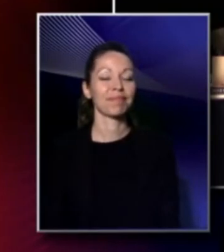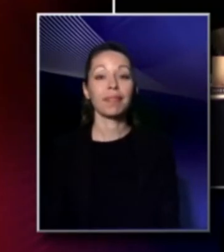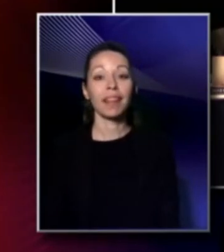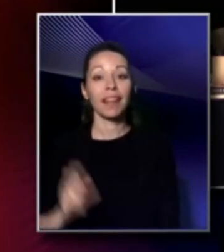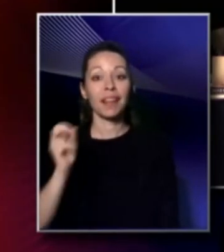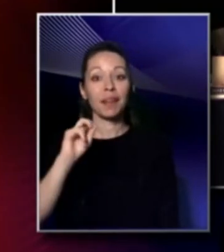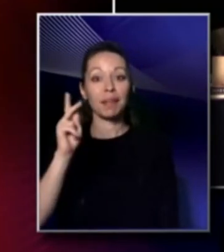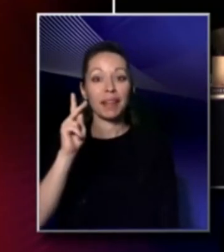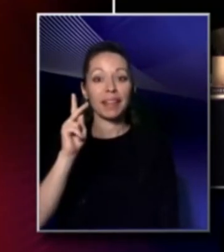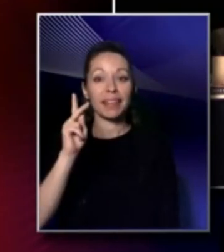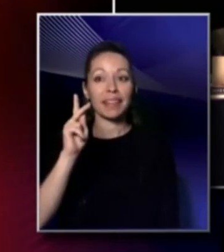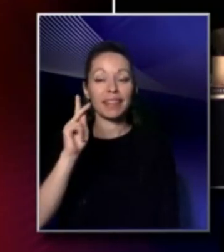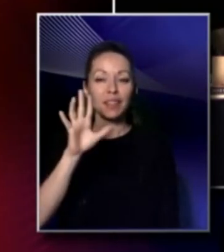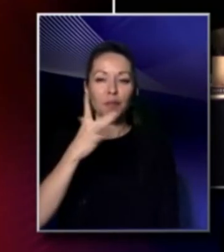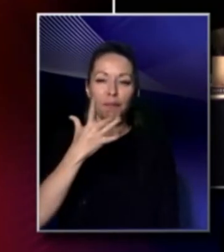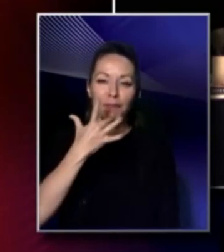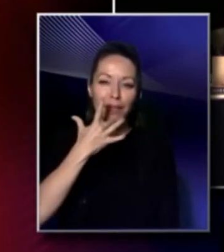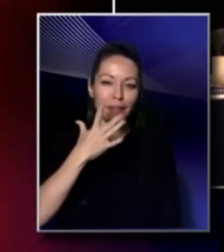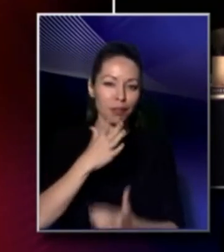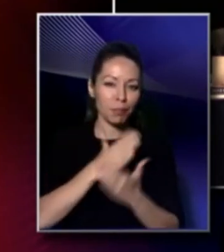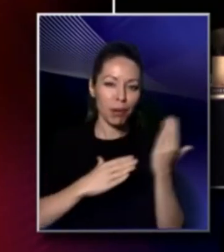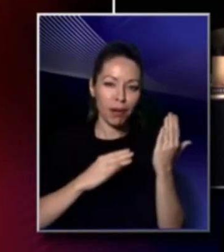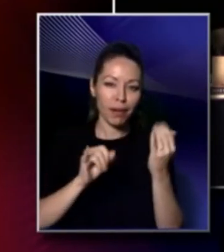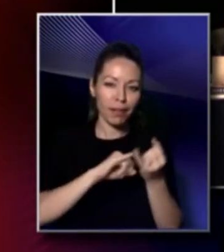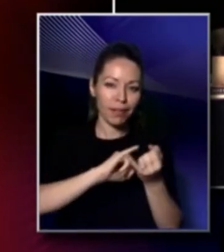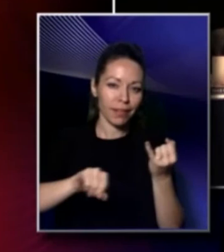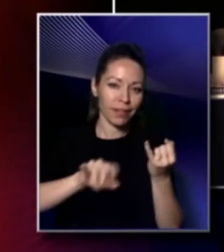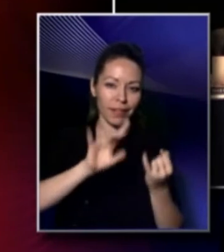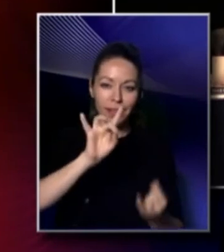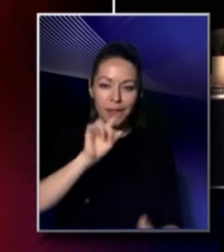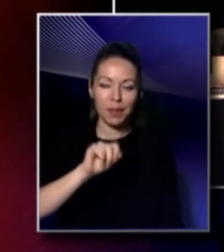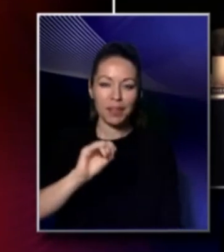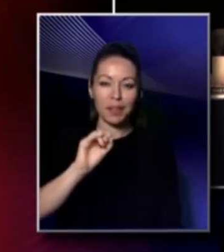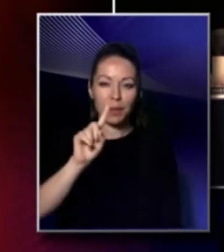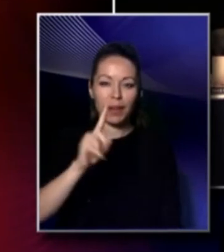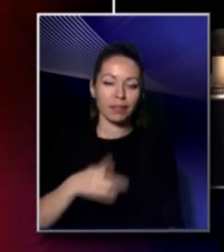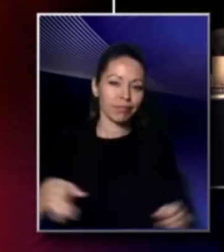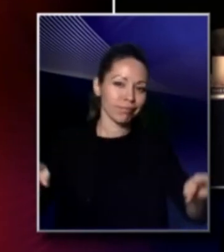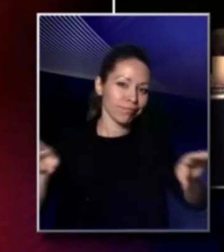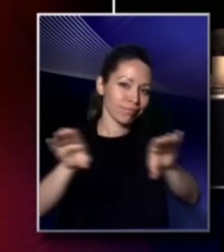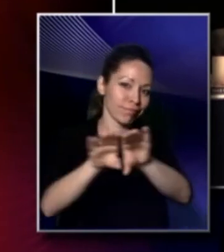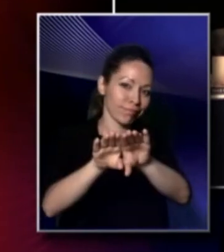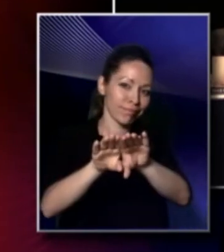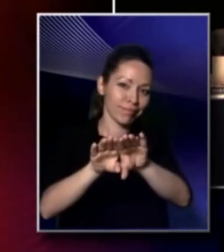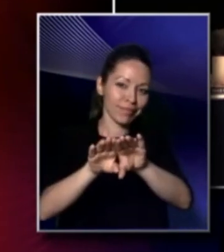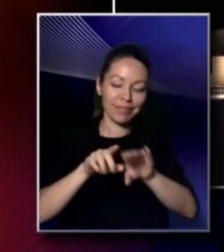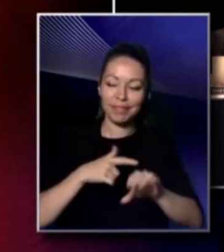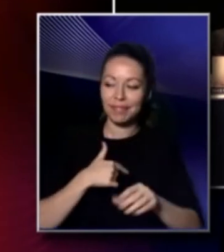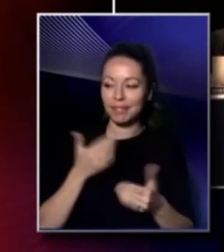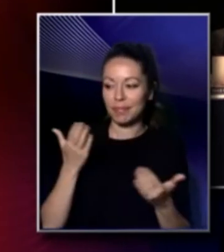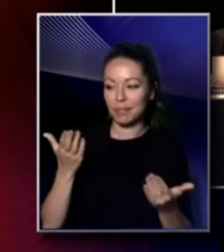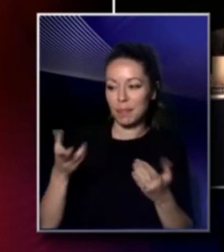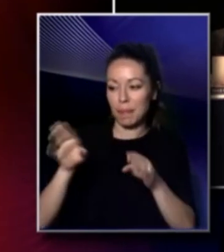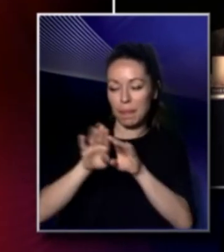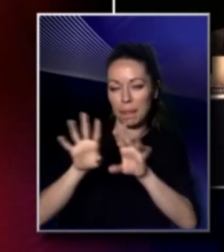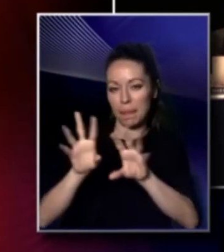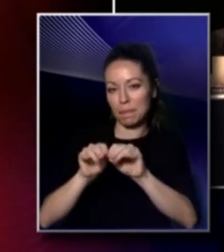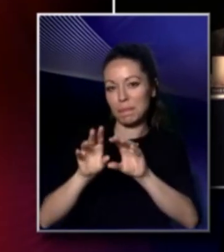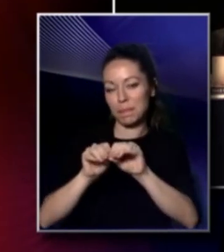Okay, the favorite agenda item, 8.01, adjournment. I move to adjourn this